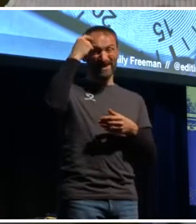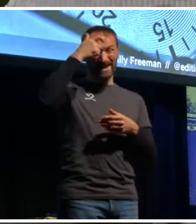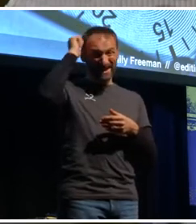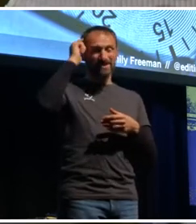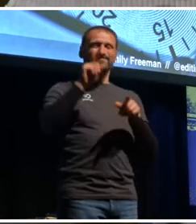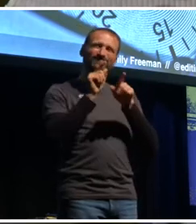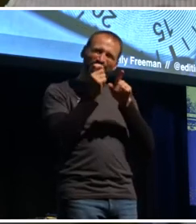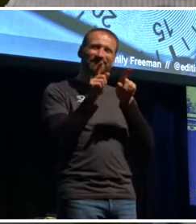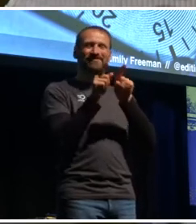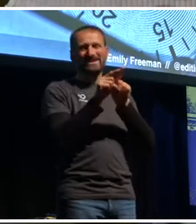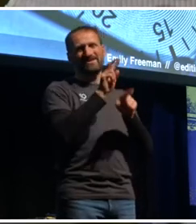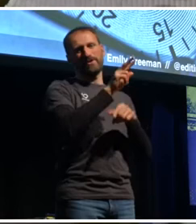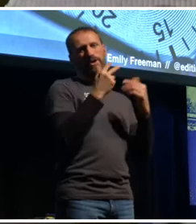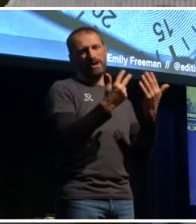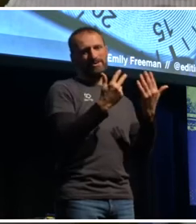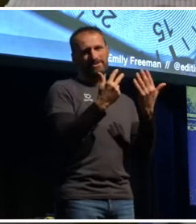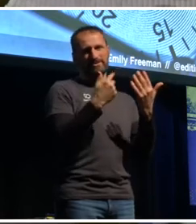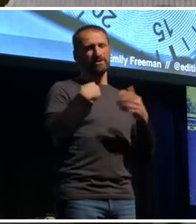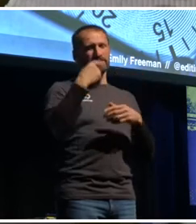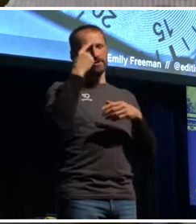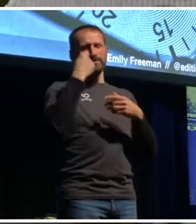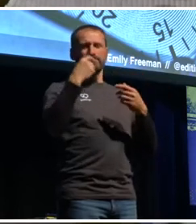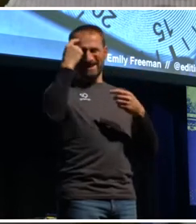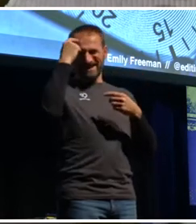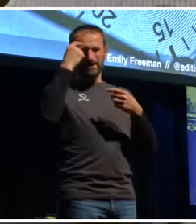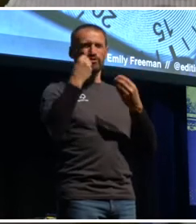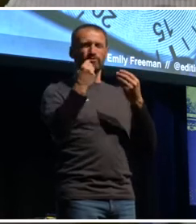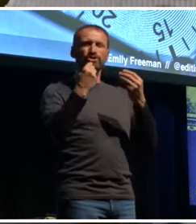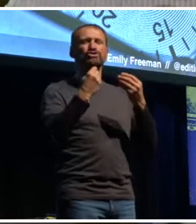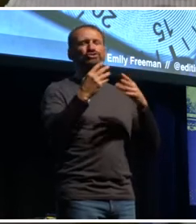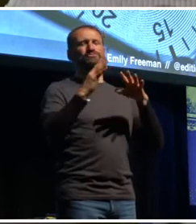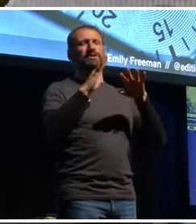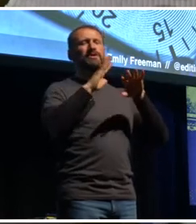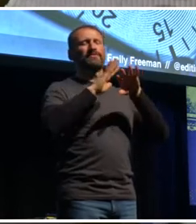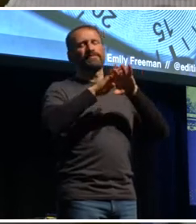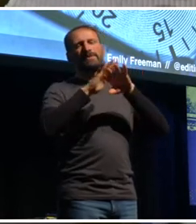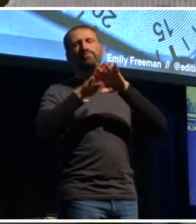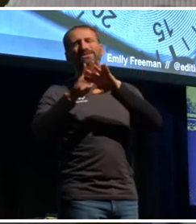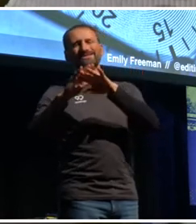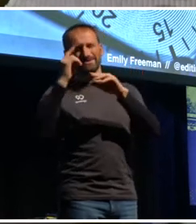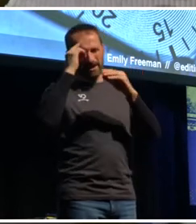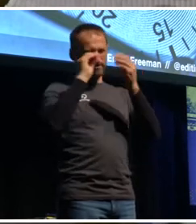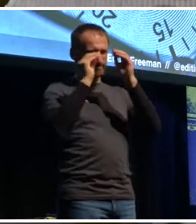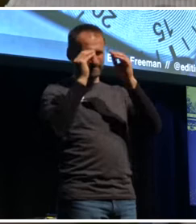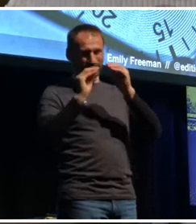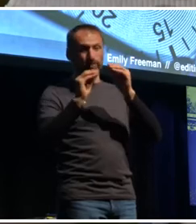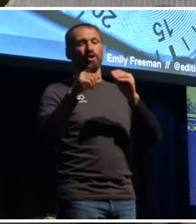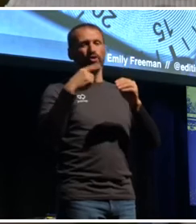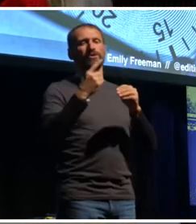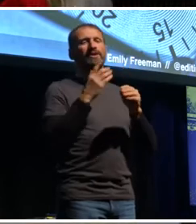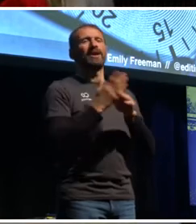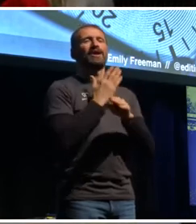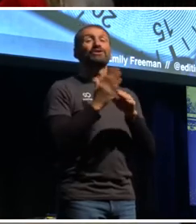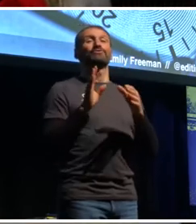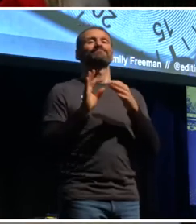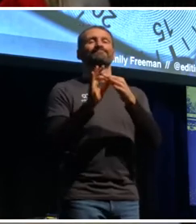patterns, form assumptions, and make decisions at lightning-fast speeds. Decisions you don't even think